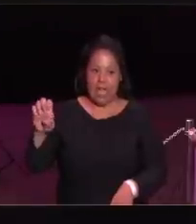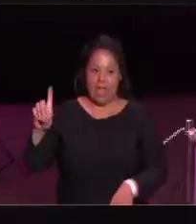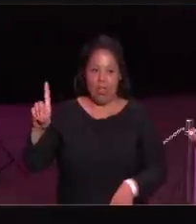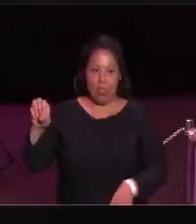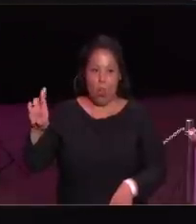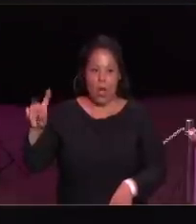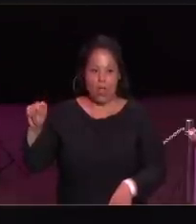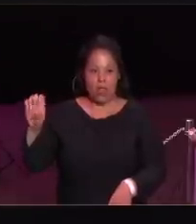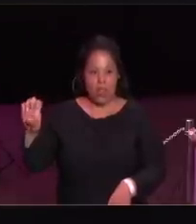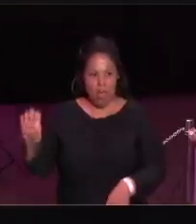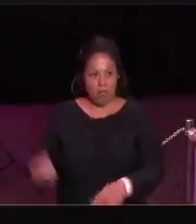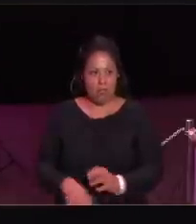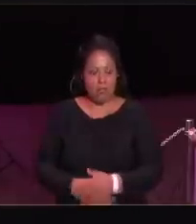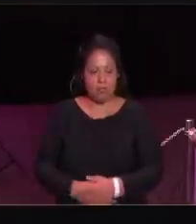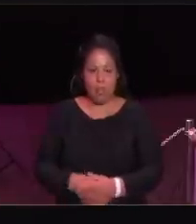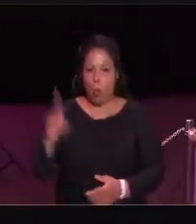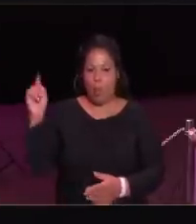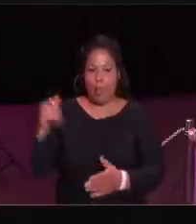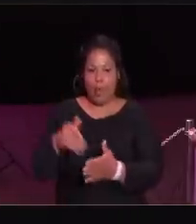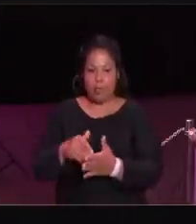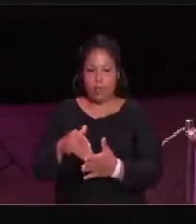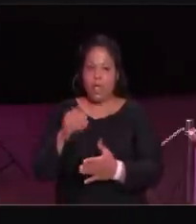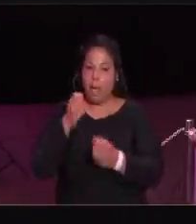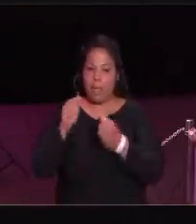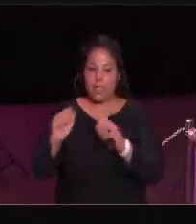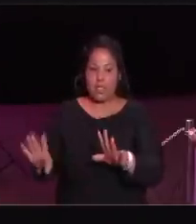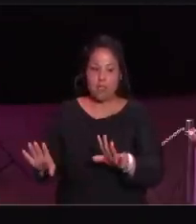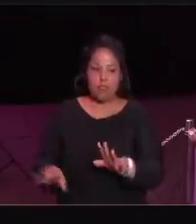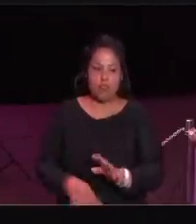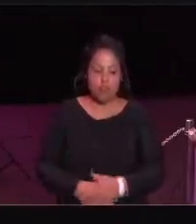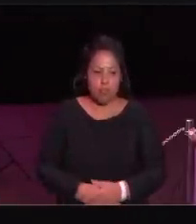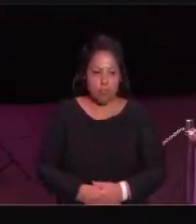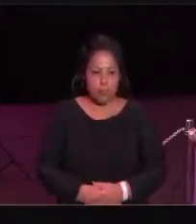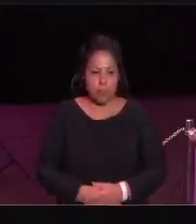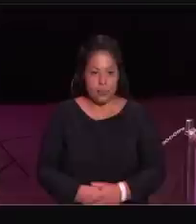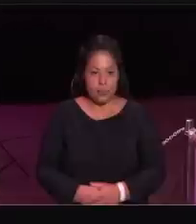Bakersfield, $1,000. God bless you.